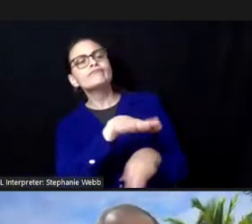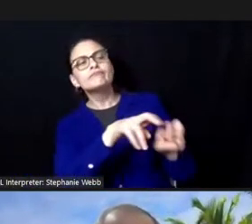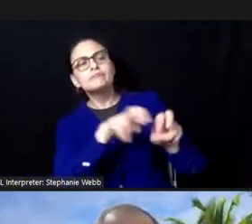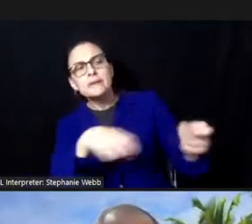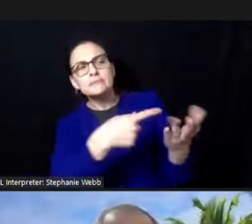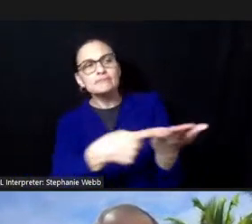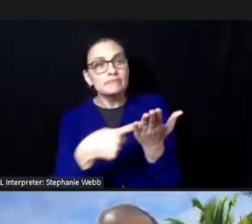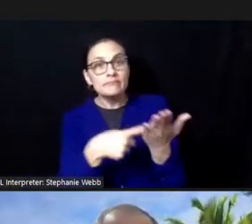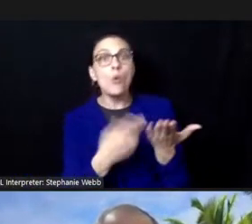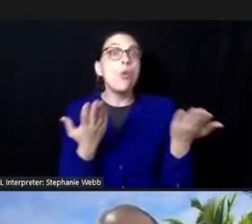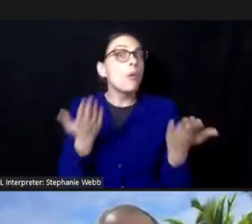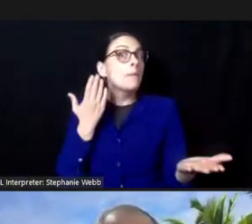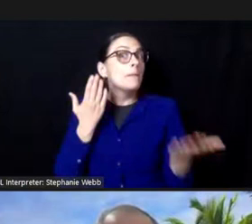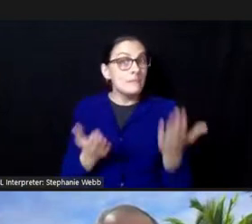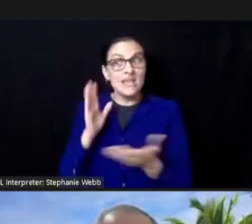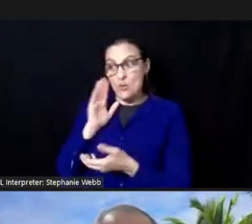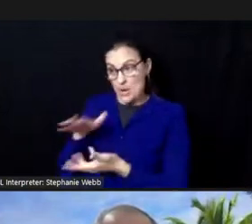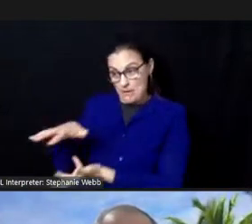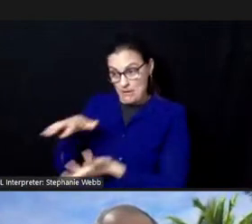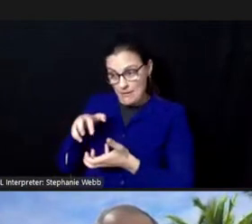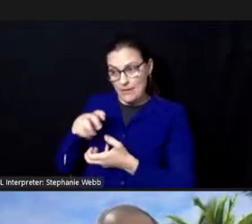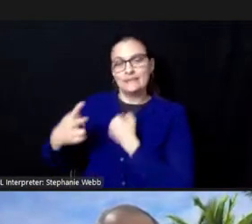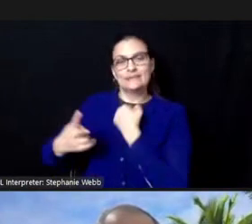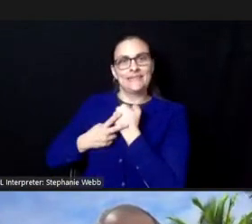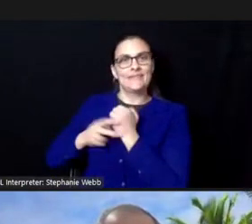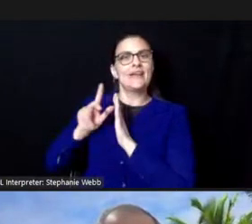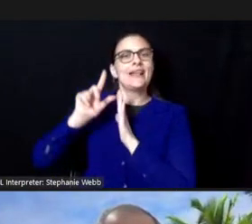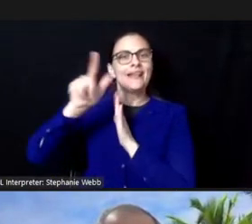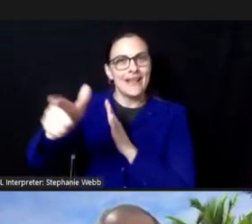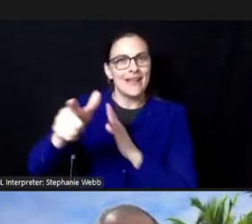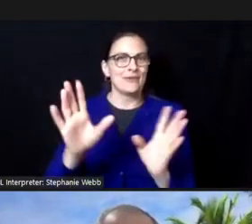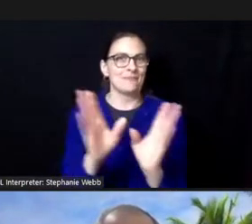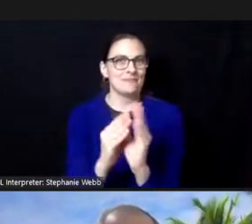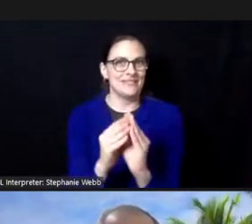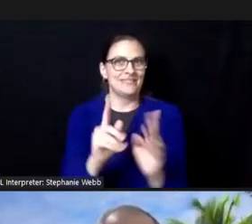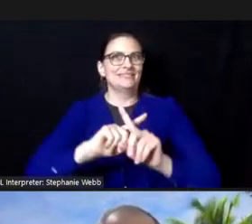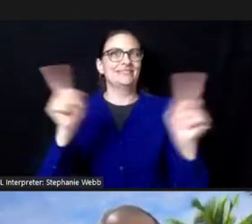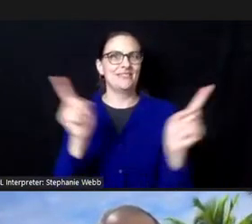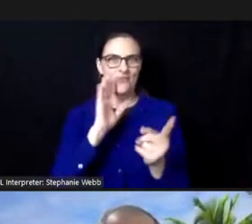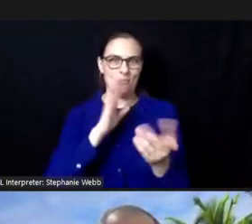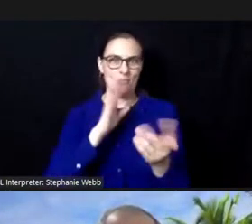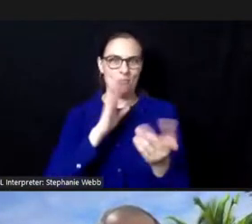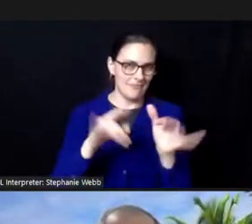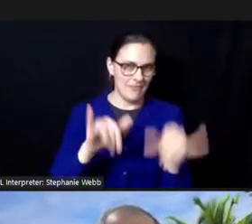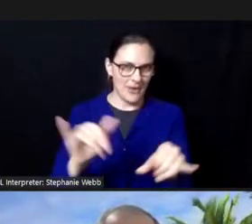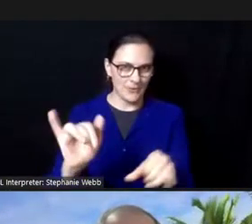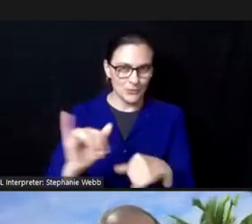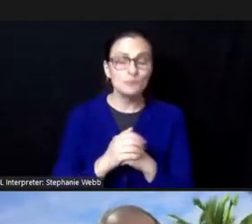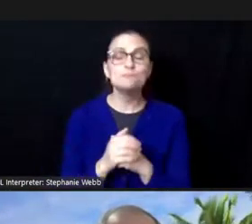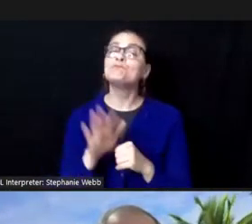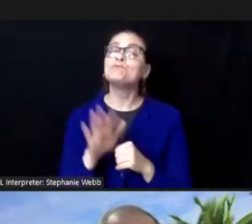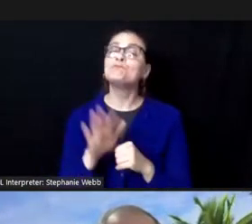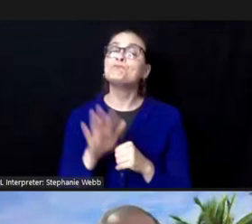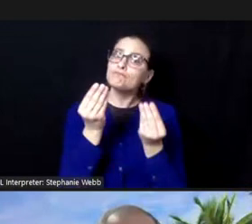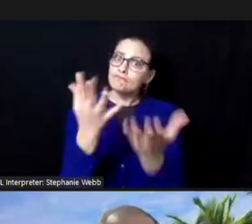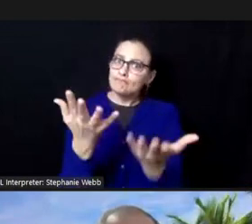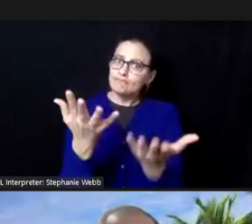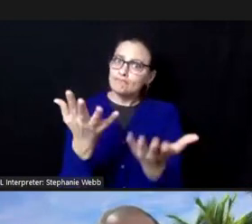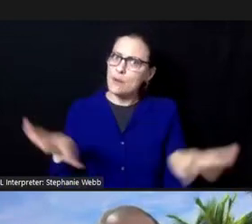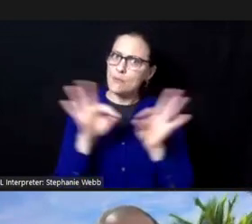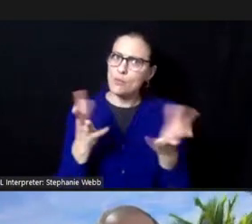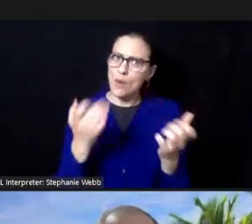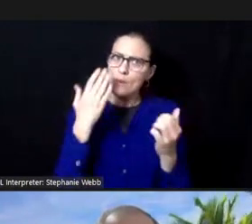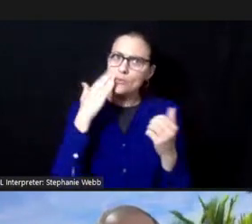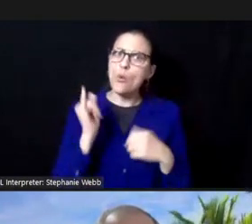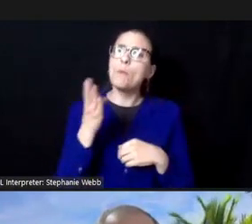know, as we work to ensure that broadband, that any kind of broadband label that is created is responsive to the real needs of